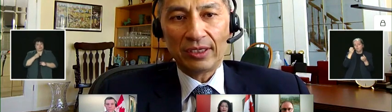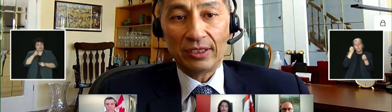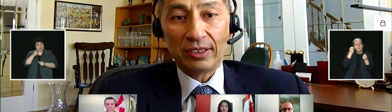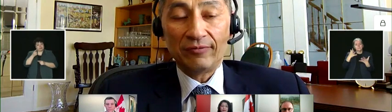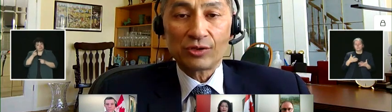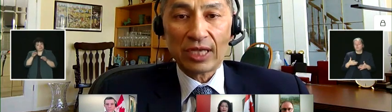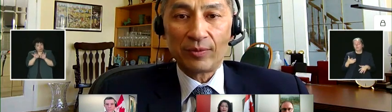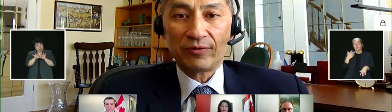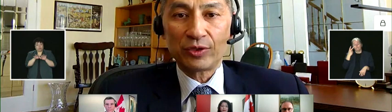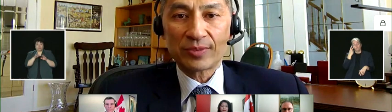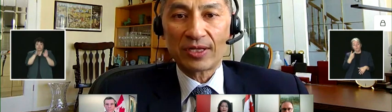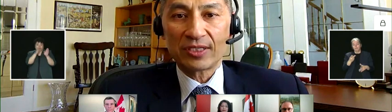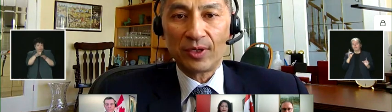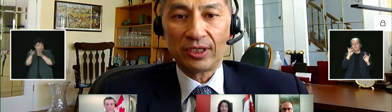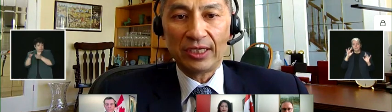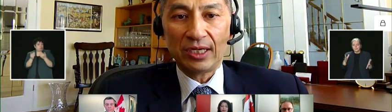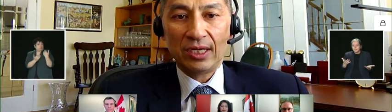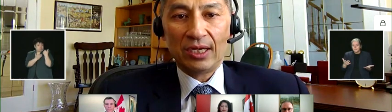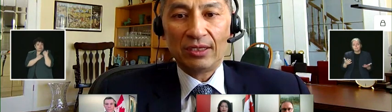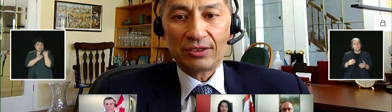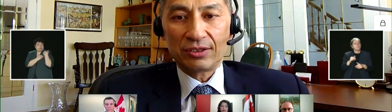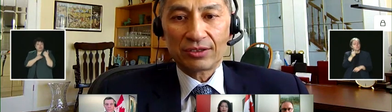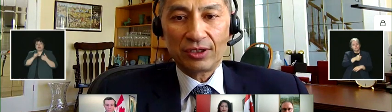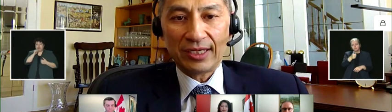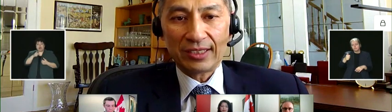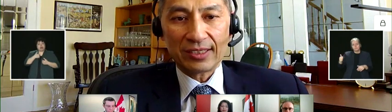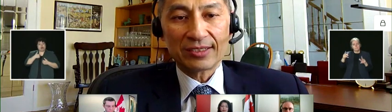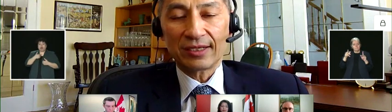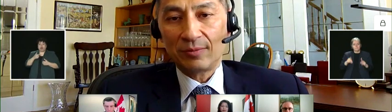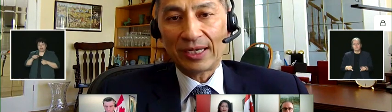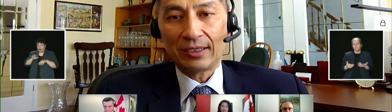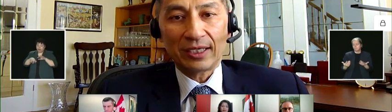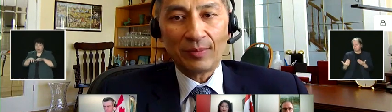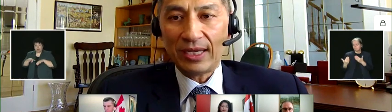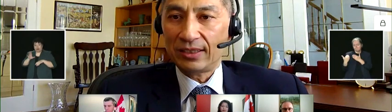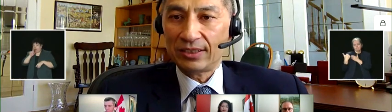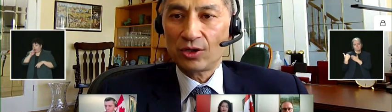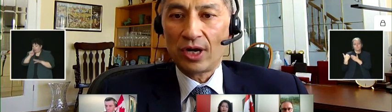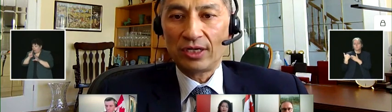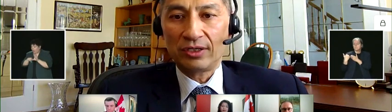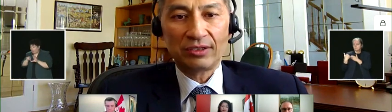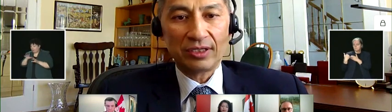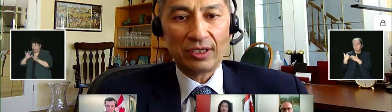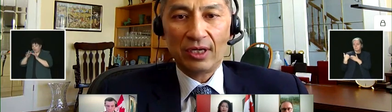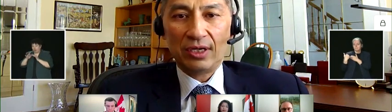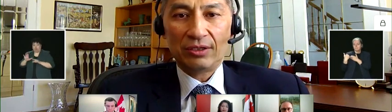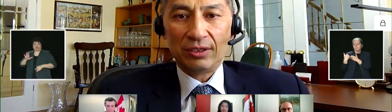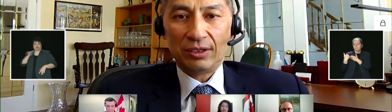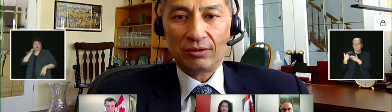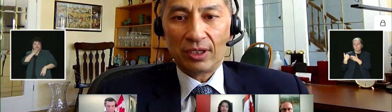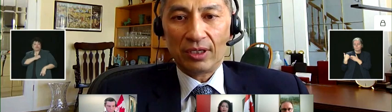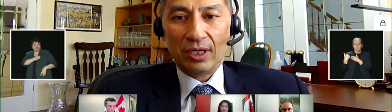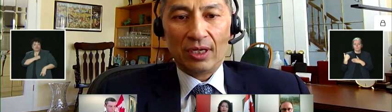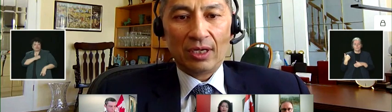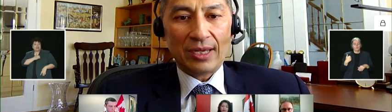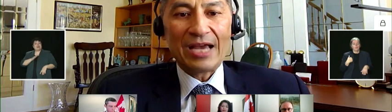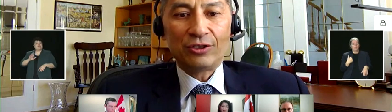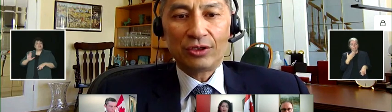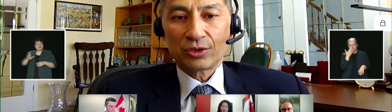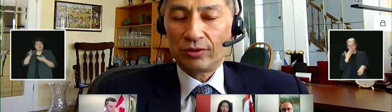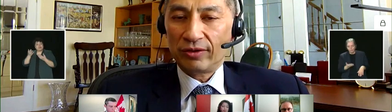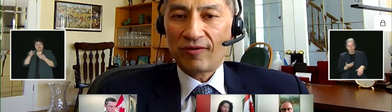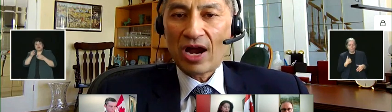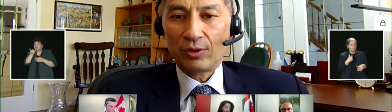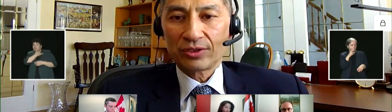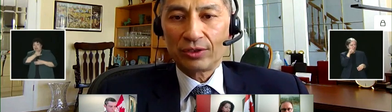all, individually have a bit of a responsibility not to sort of get sucked in by clickbait and so on, and not to add